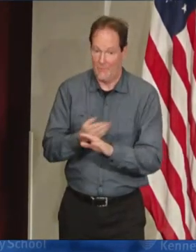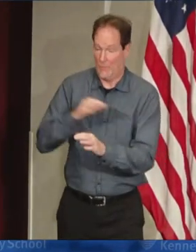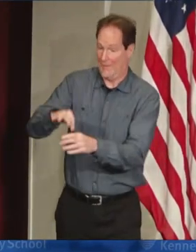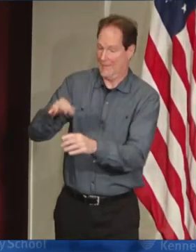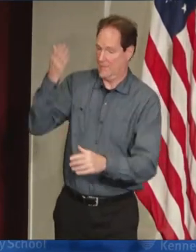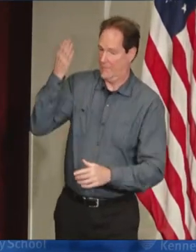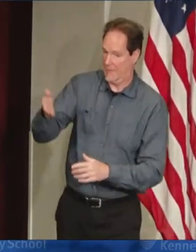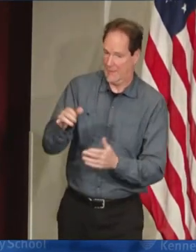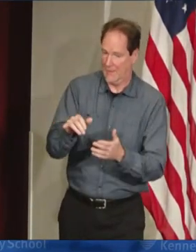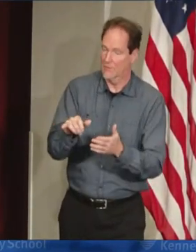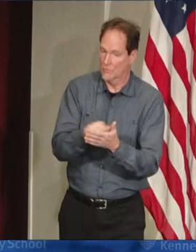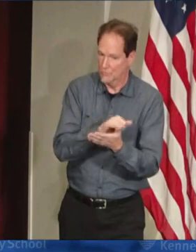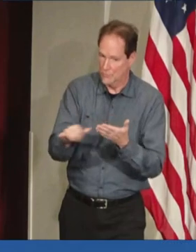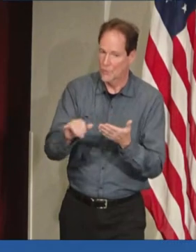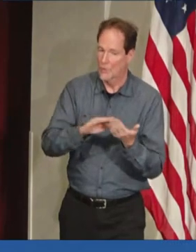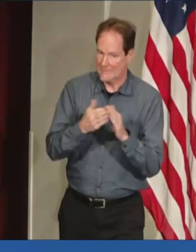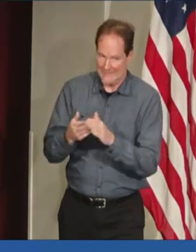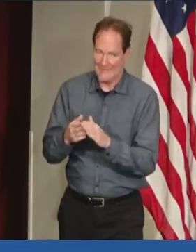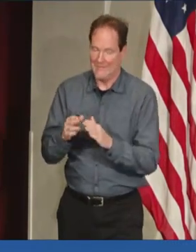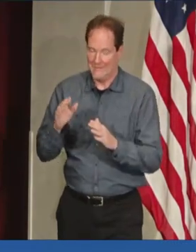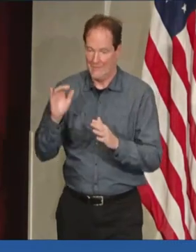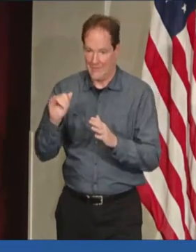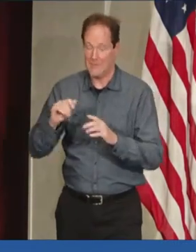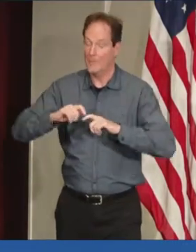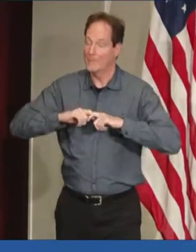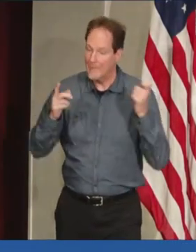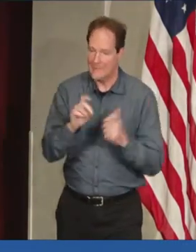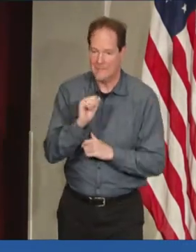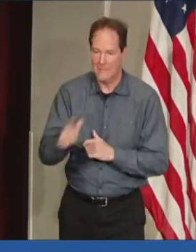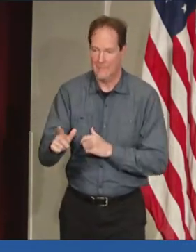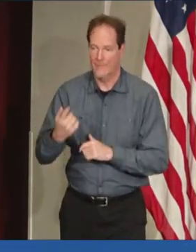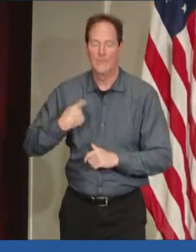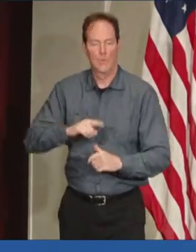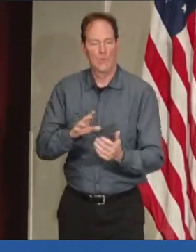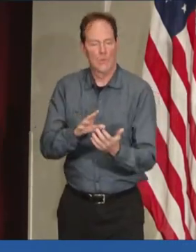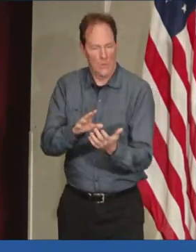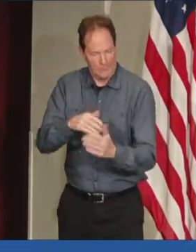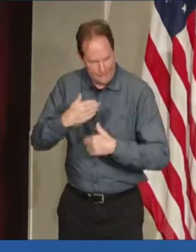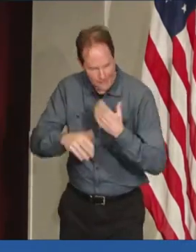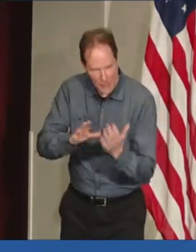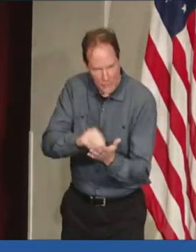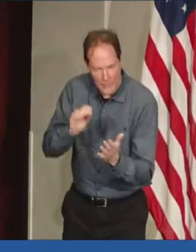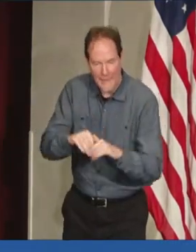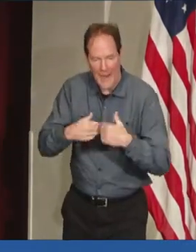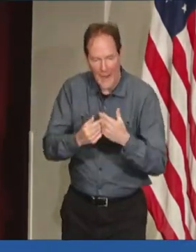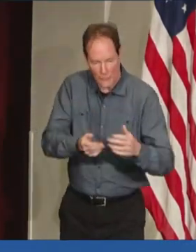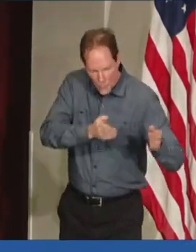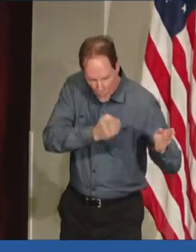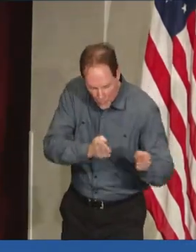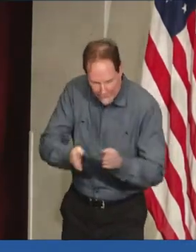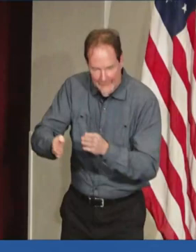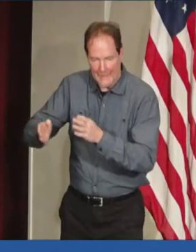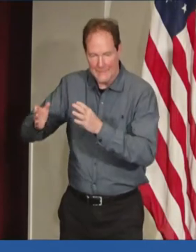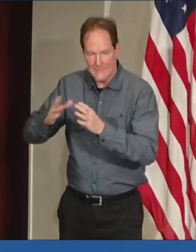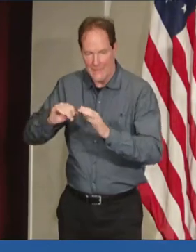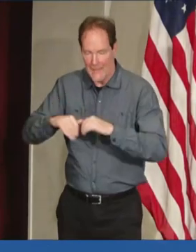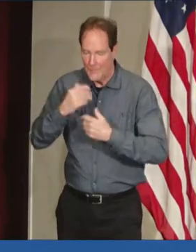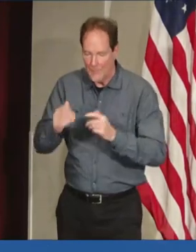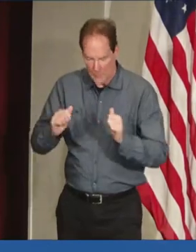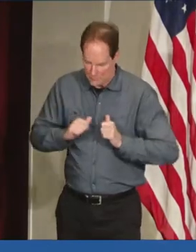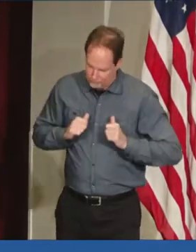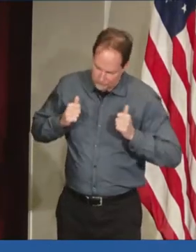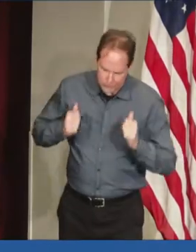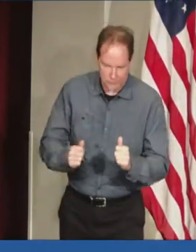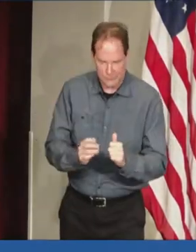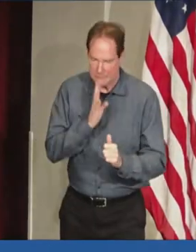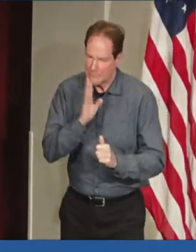So we were also learning how to organize and how to get people to speak up for themselves.